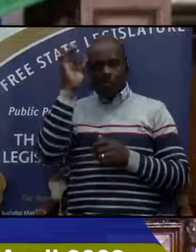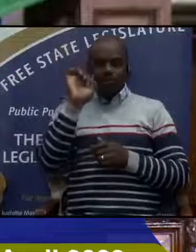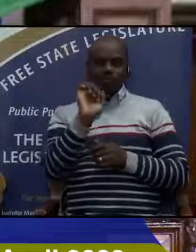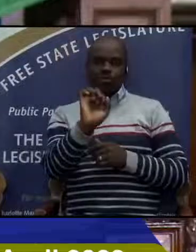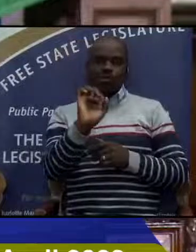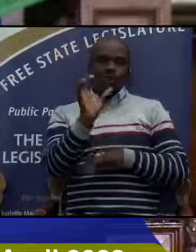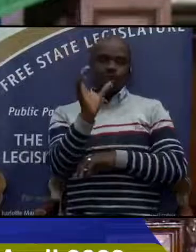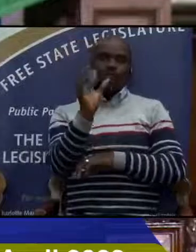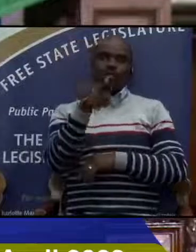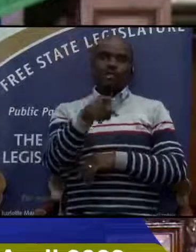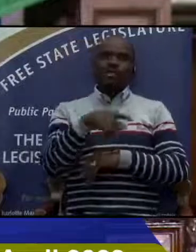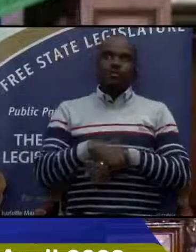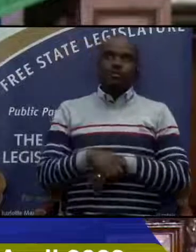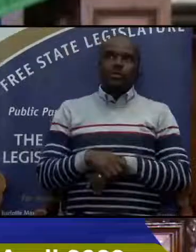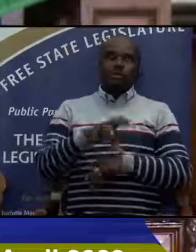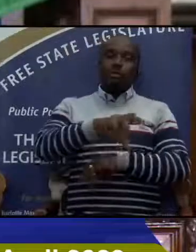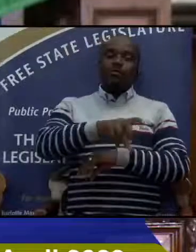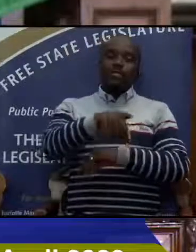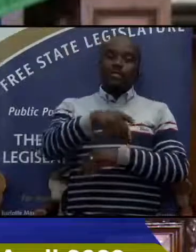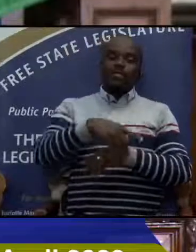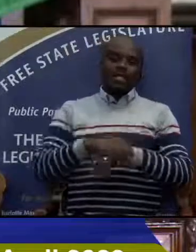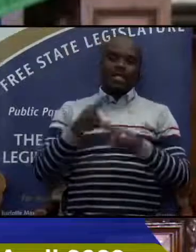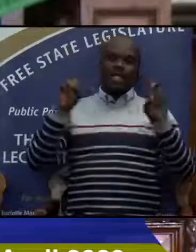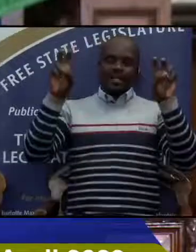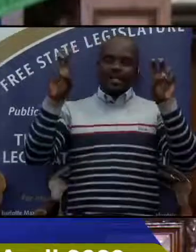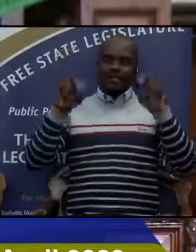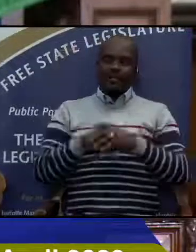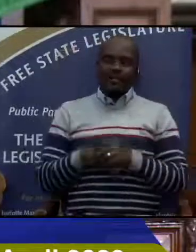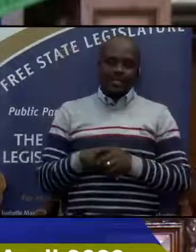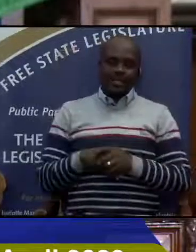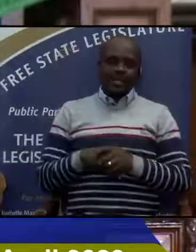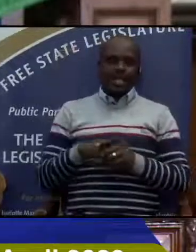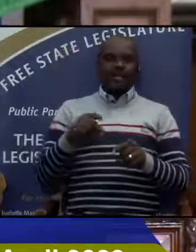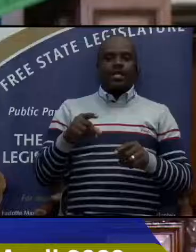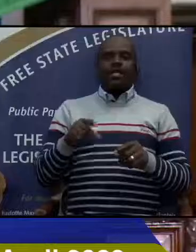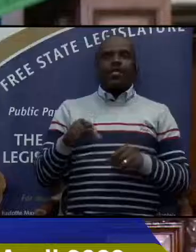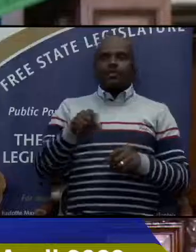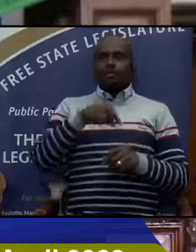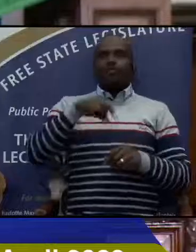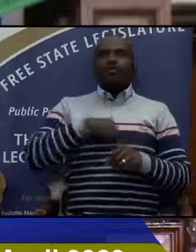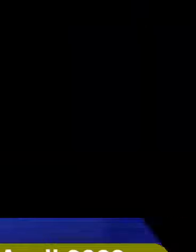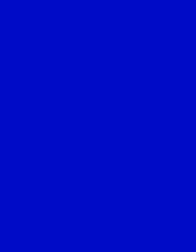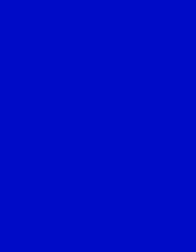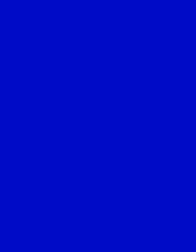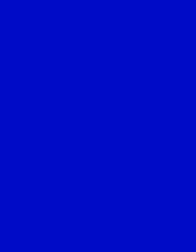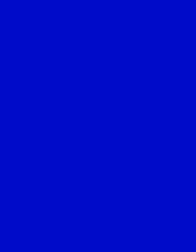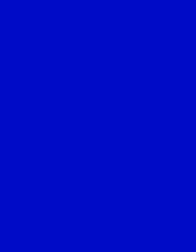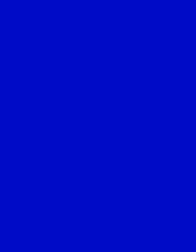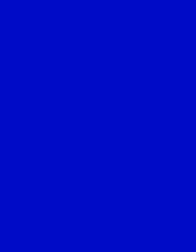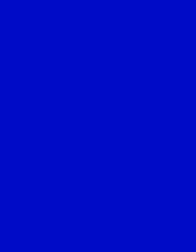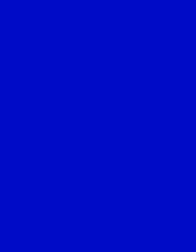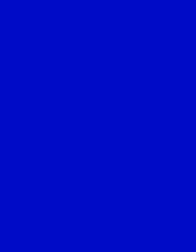I quote, "We do have one city that works. We do have a